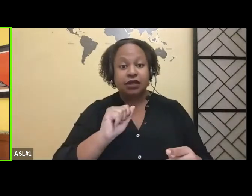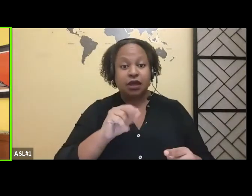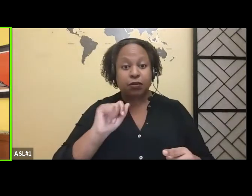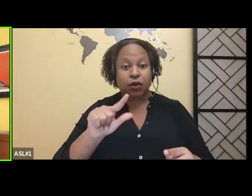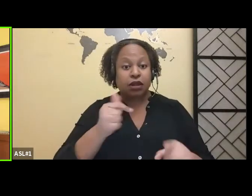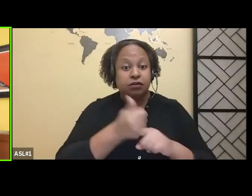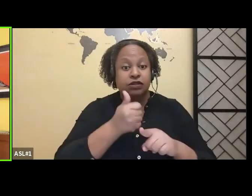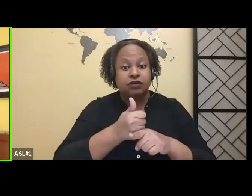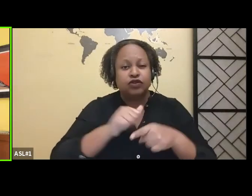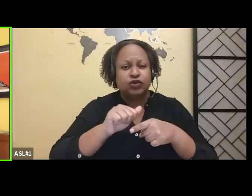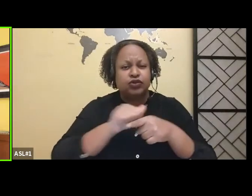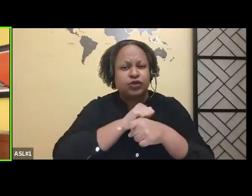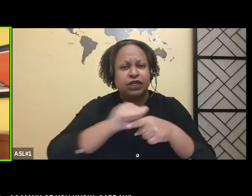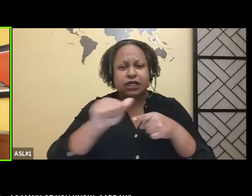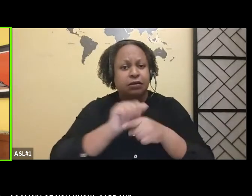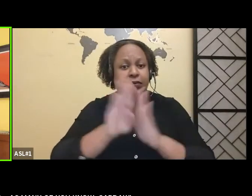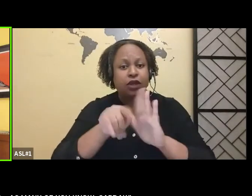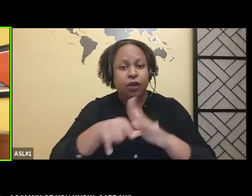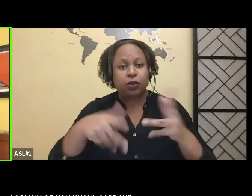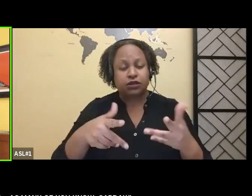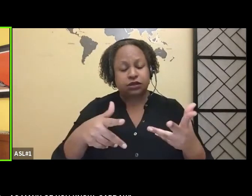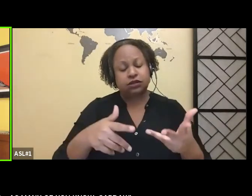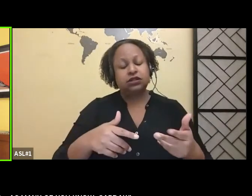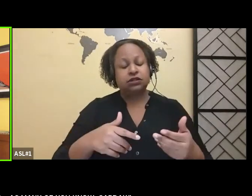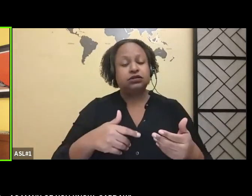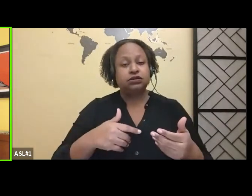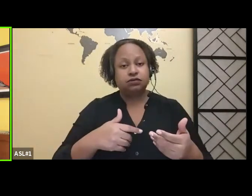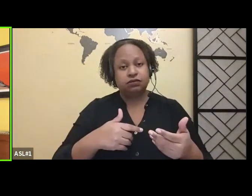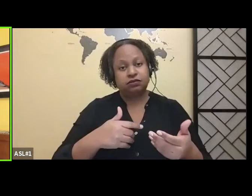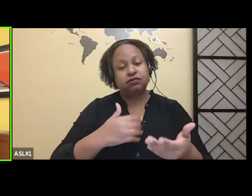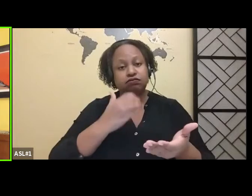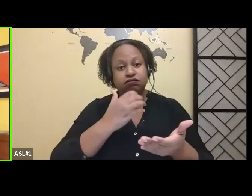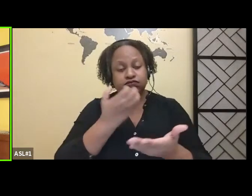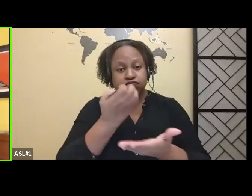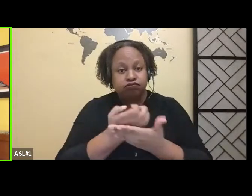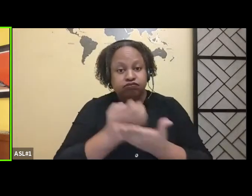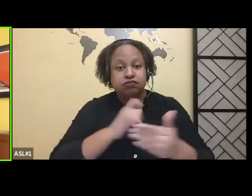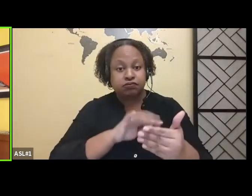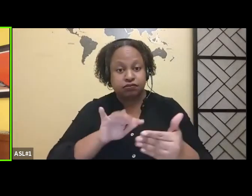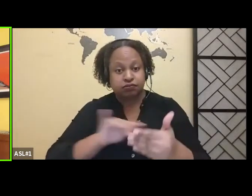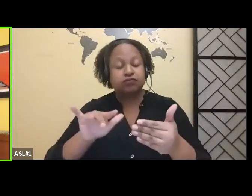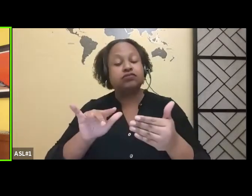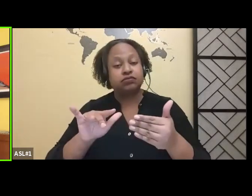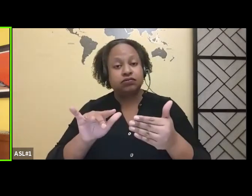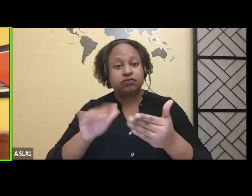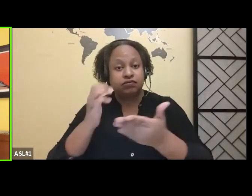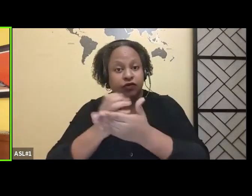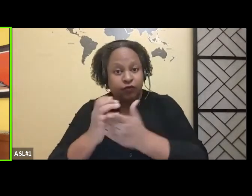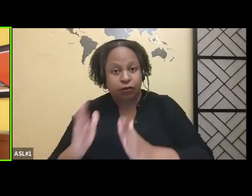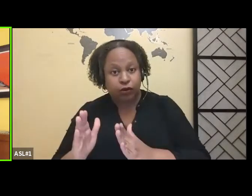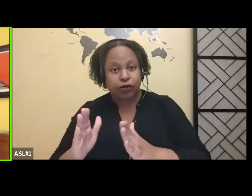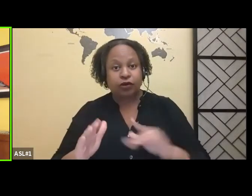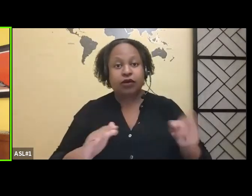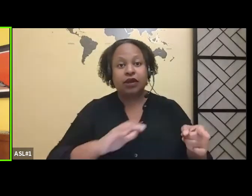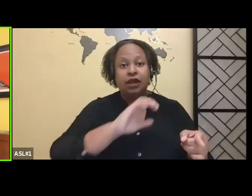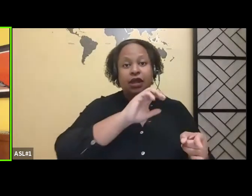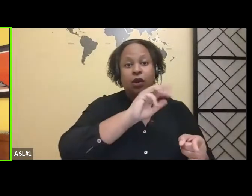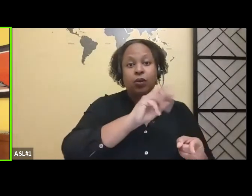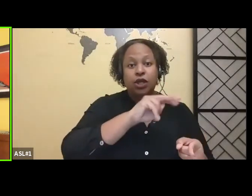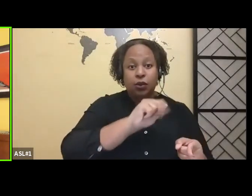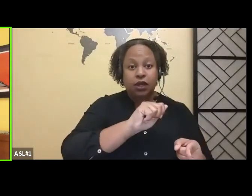as an agronomist, just as Winona LaDuke trained as an economist and I trained as a